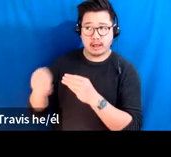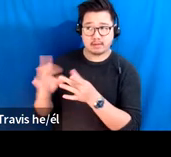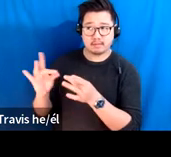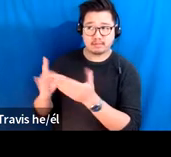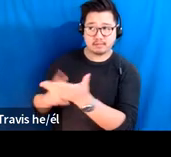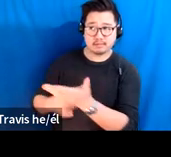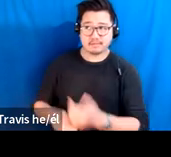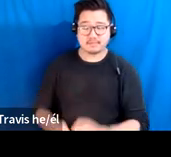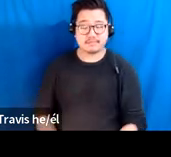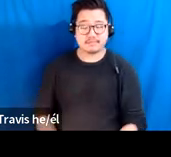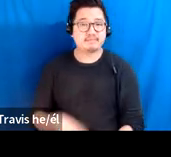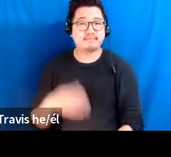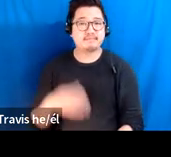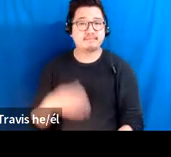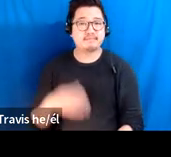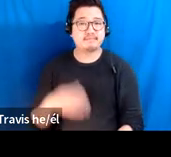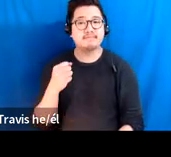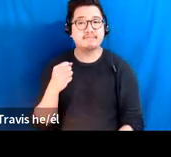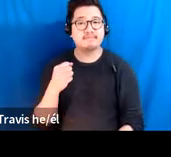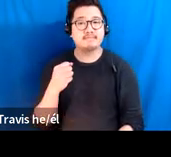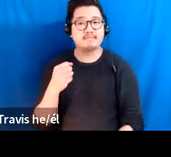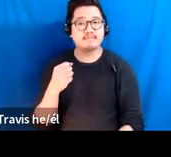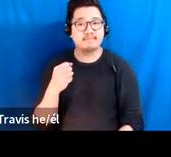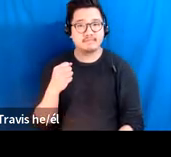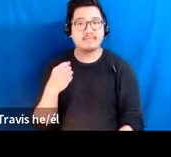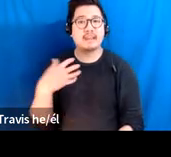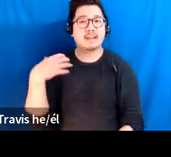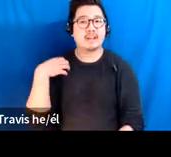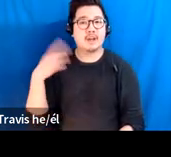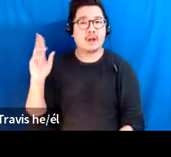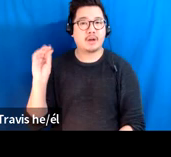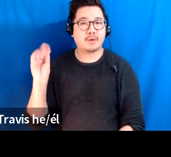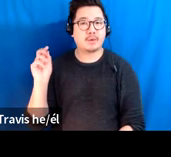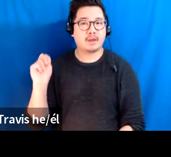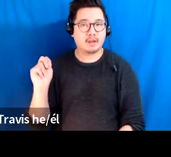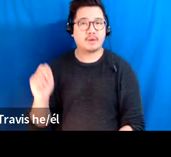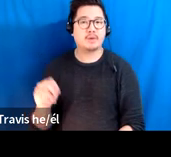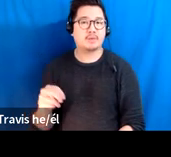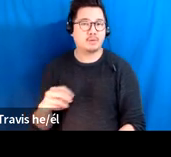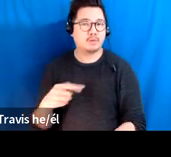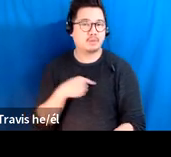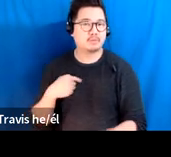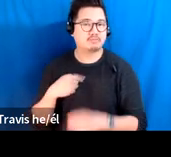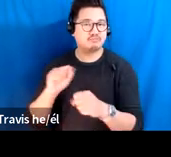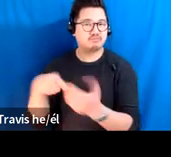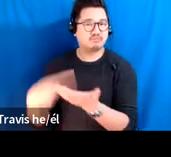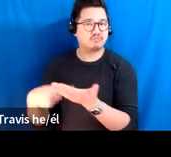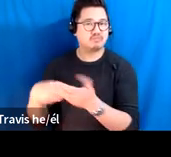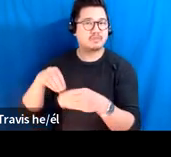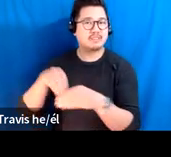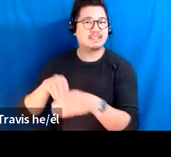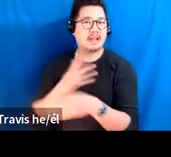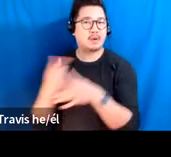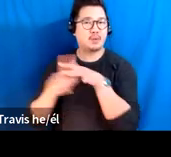that yeah and i think chair robinson i think we're gonna also explore a little bit of that in our um in our retreat coming up